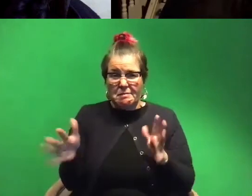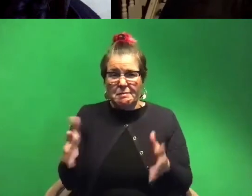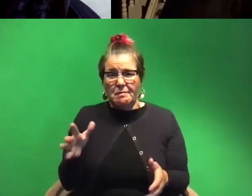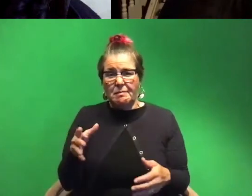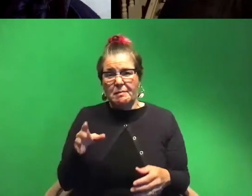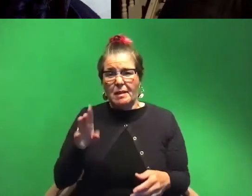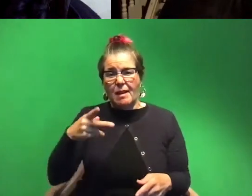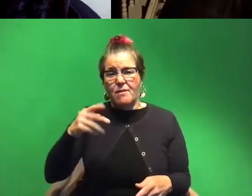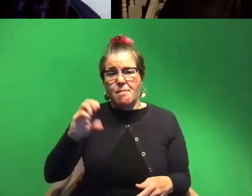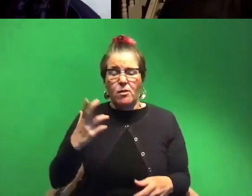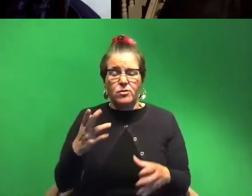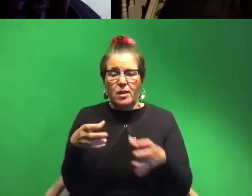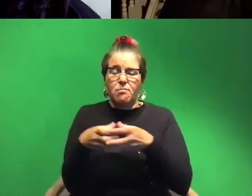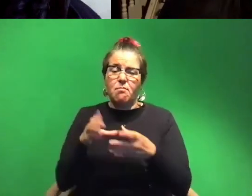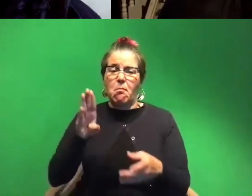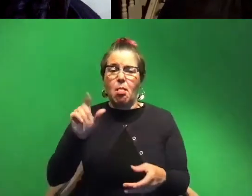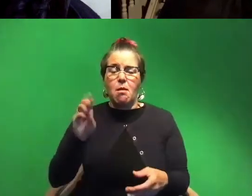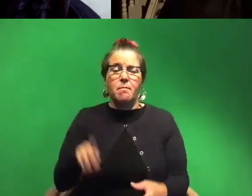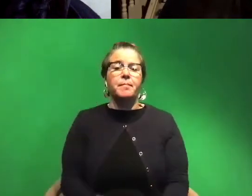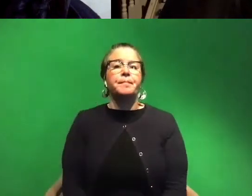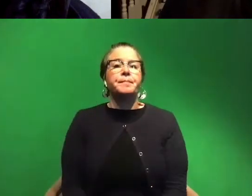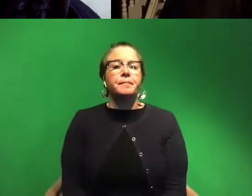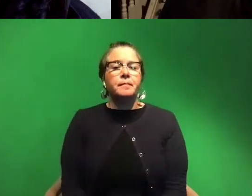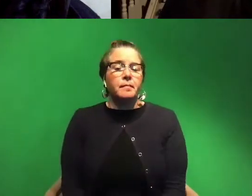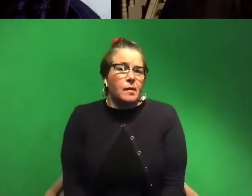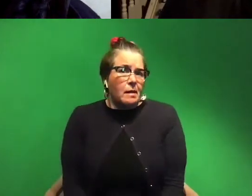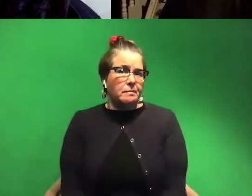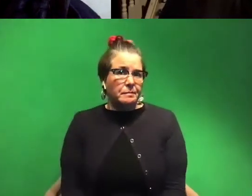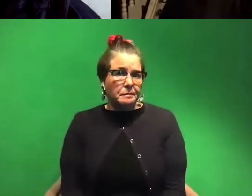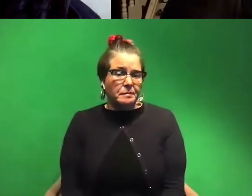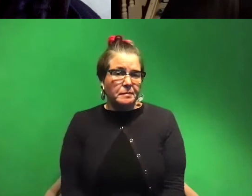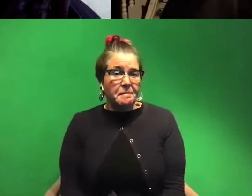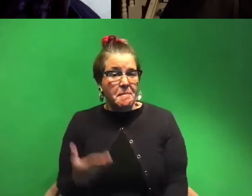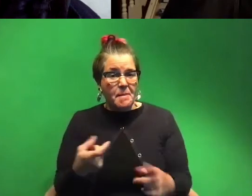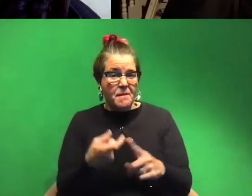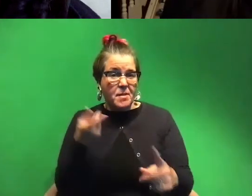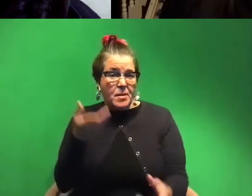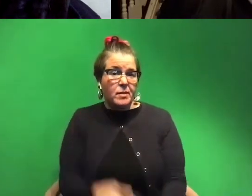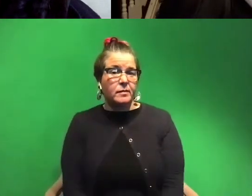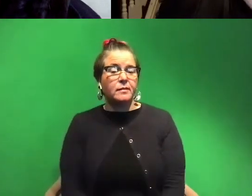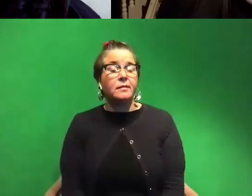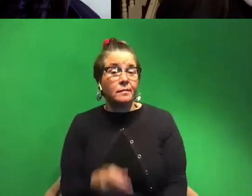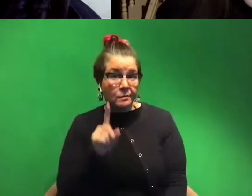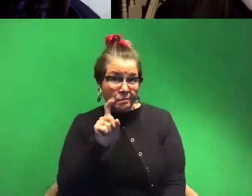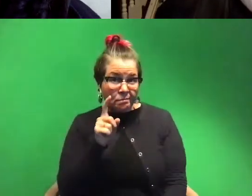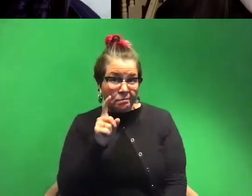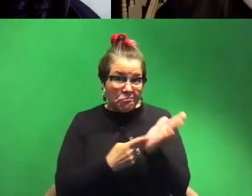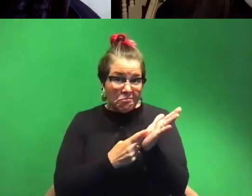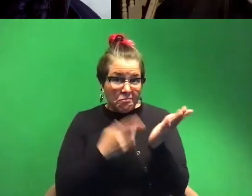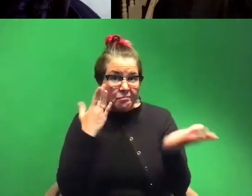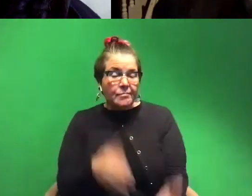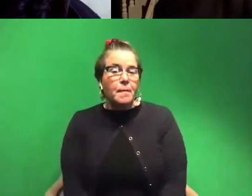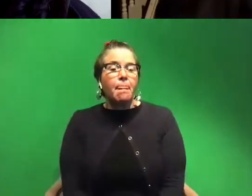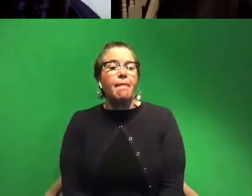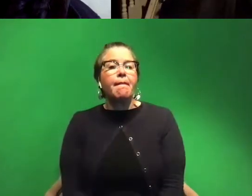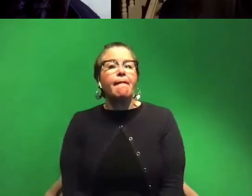pouch. So it's that's what we think it came from, but we're not sure. We've